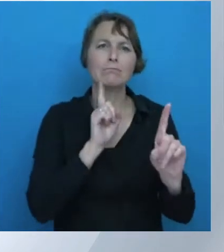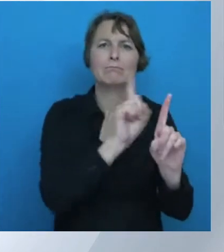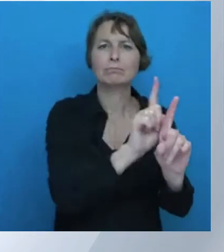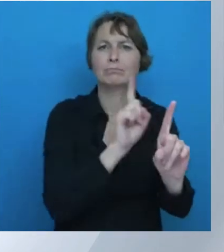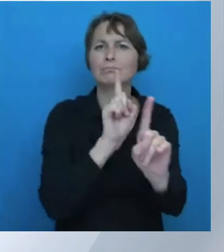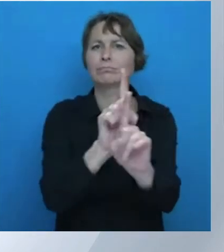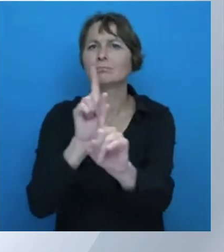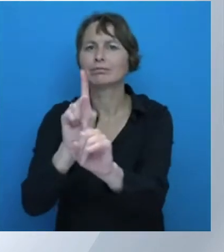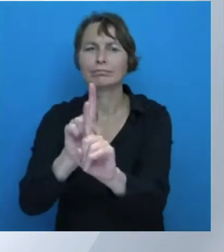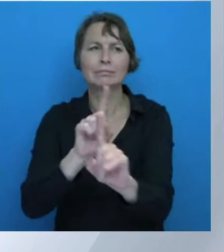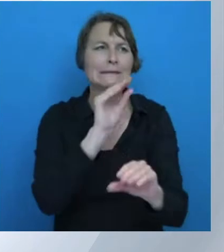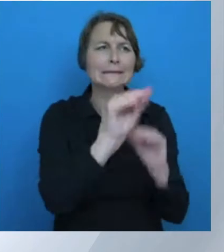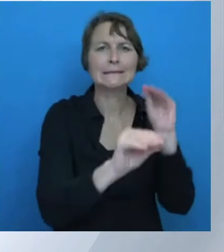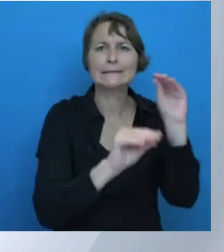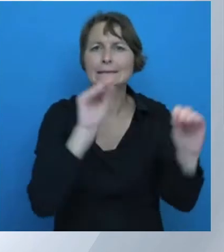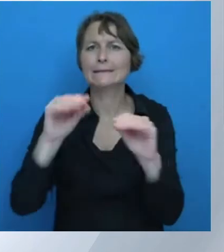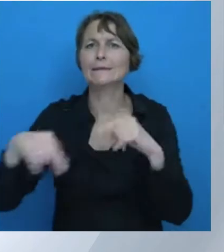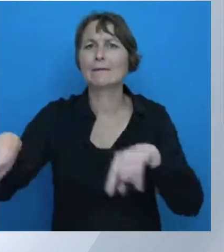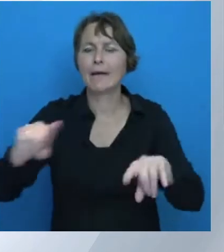measure progress.